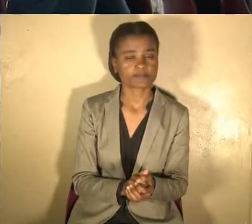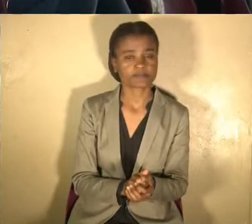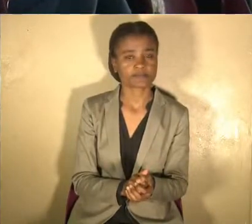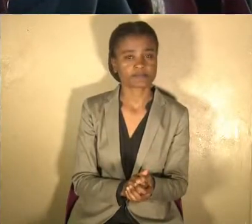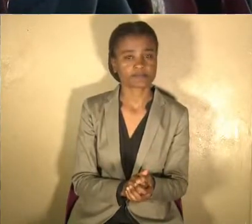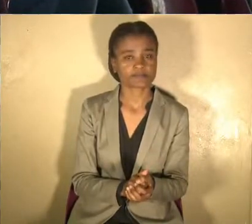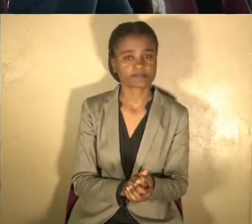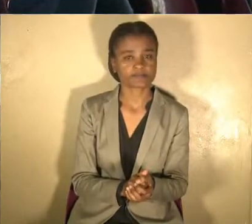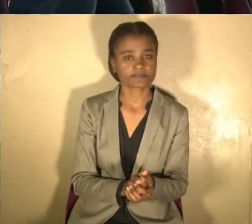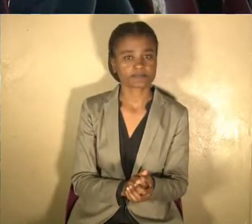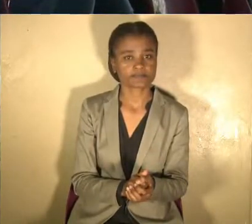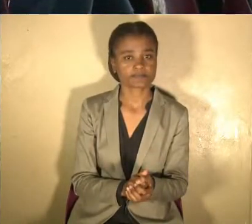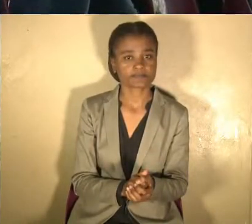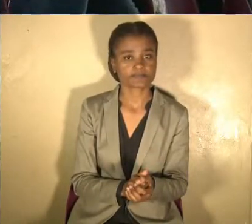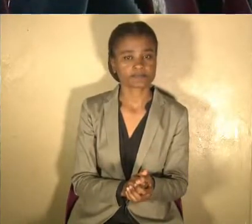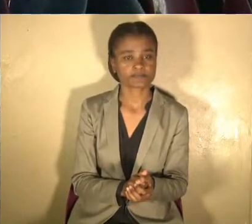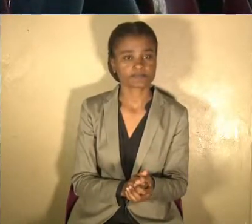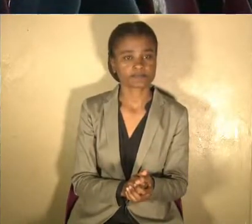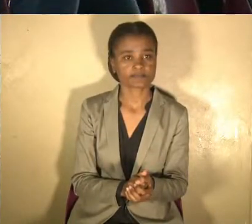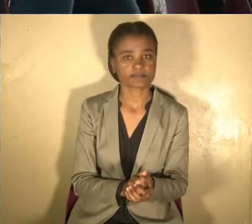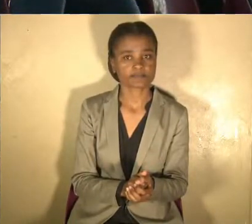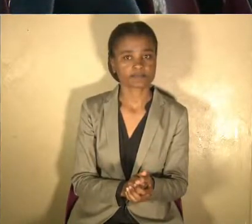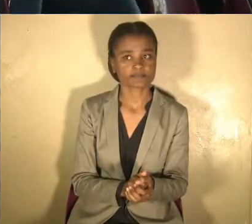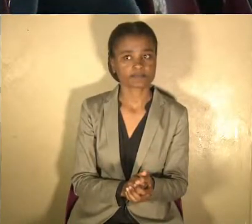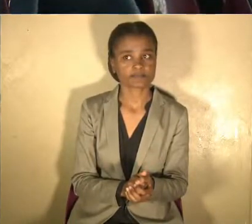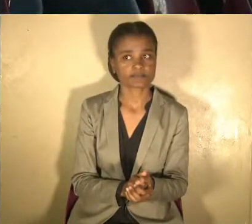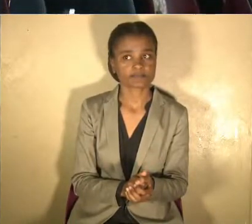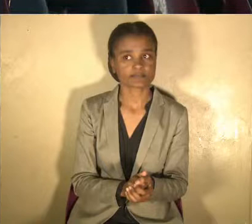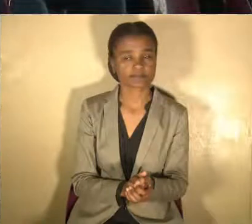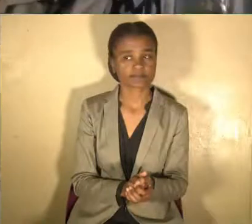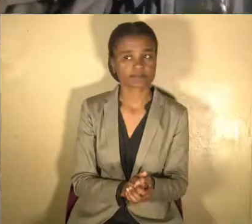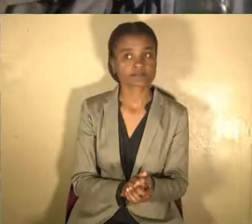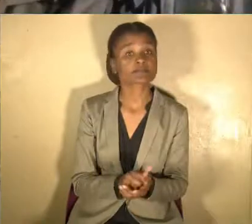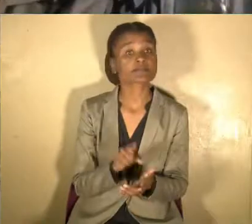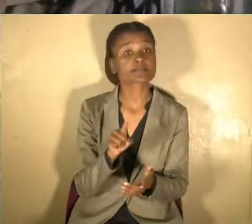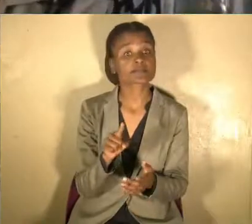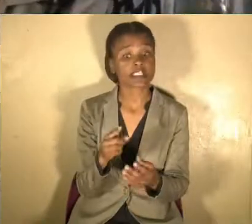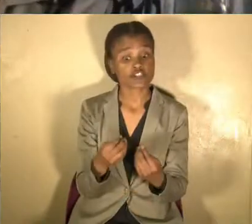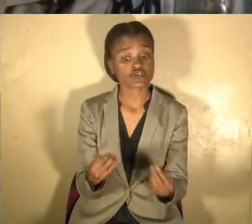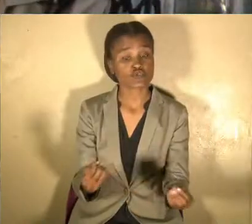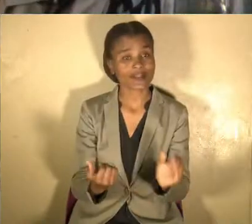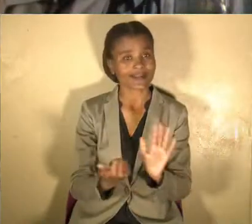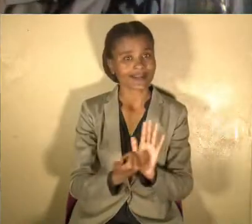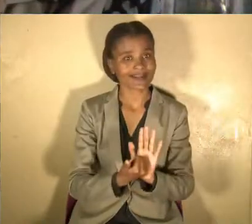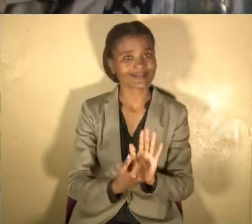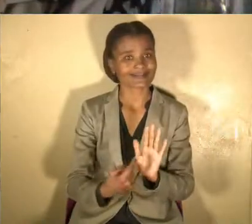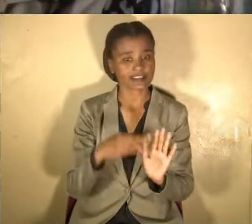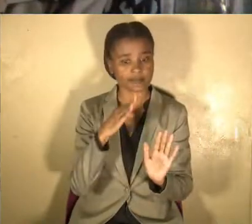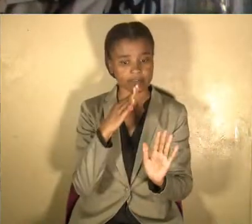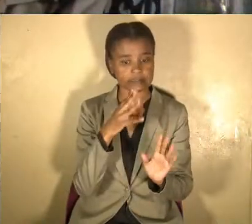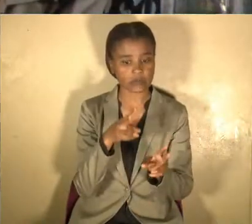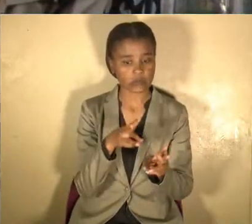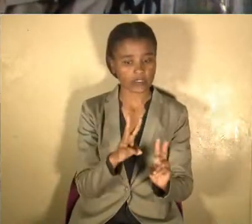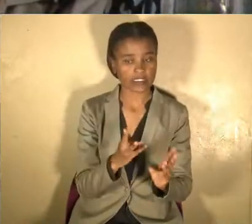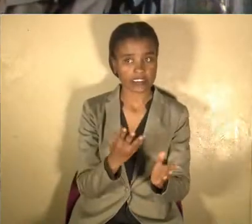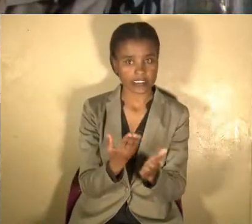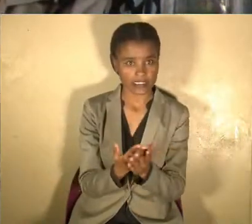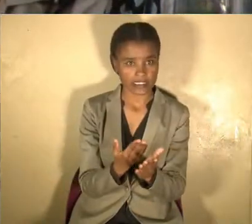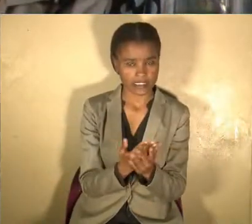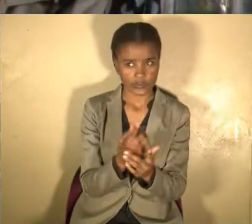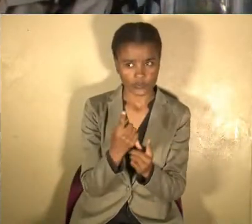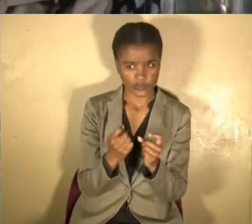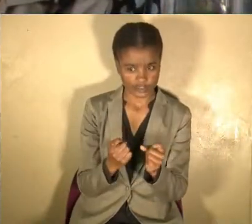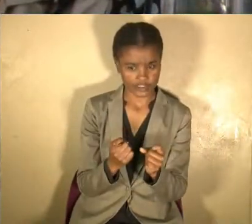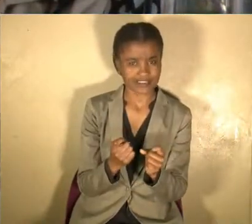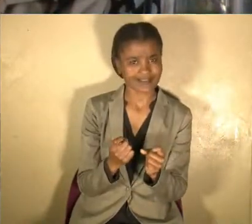Children's Act I know a mechanism that would address the